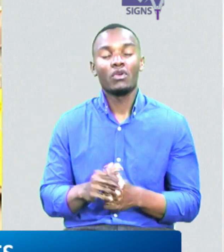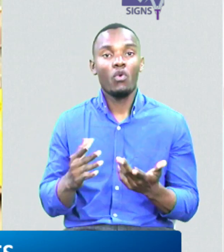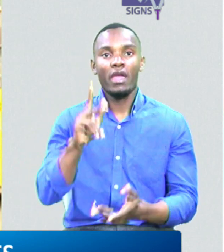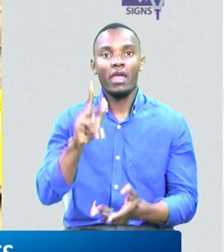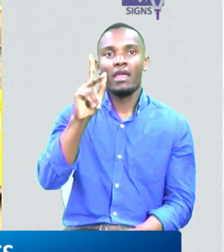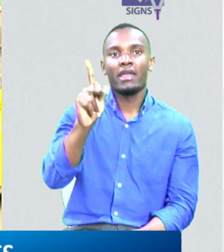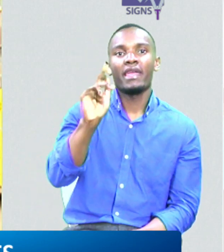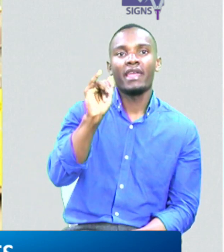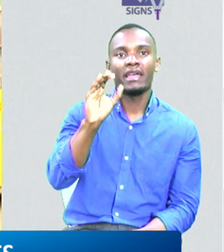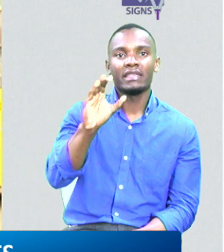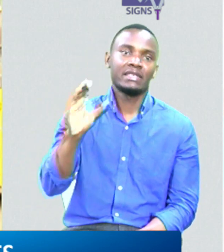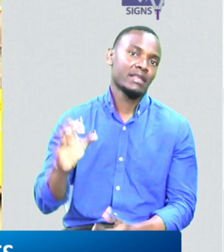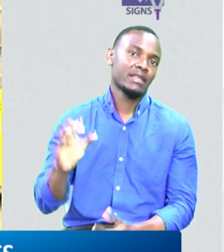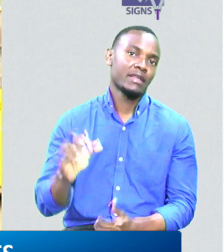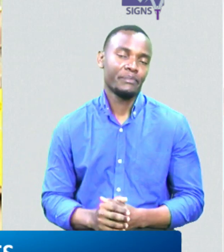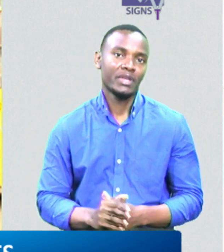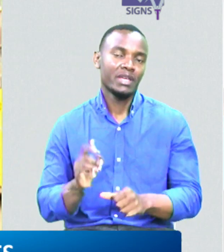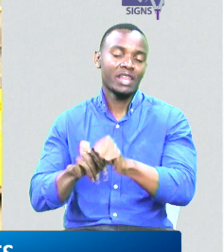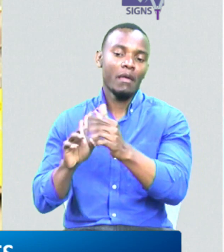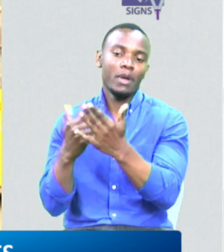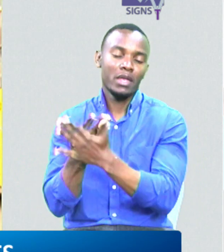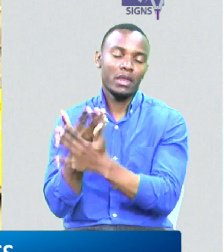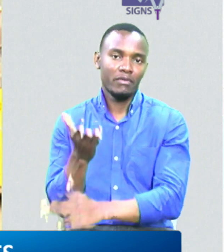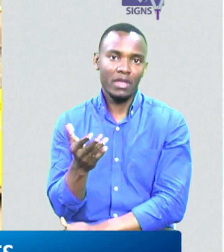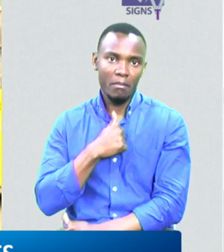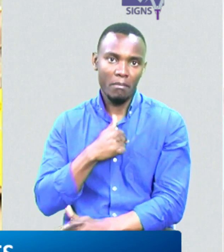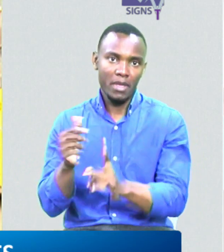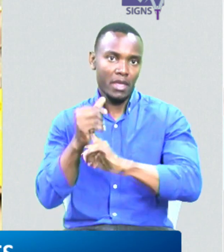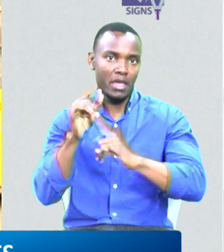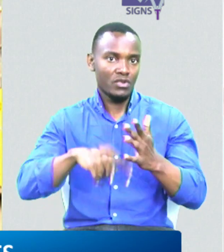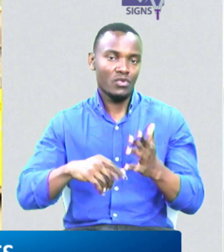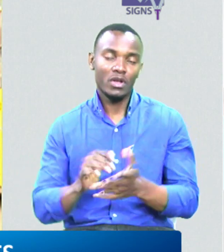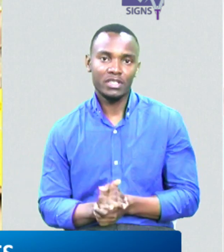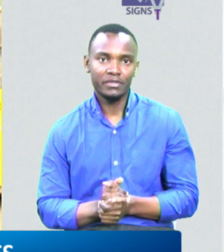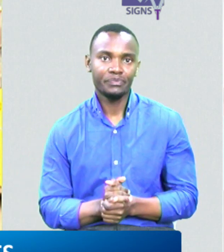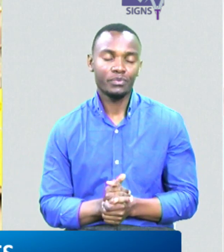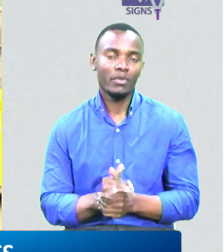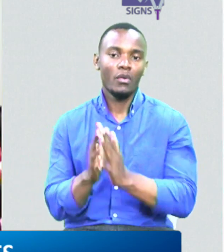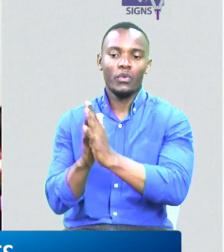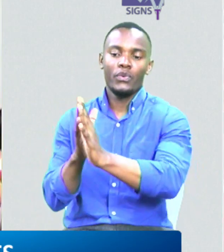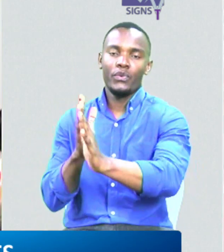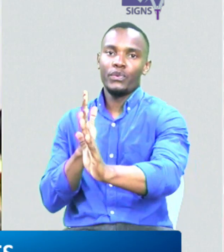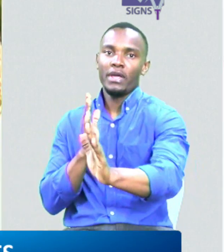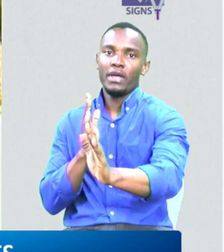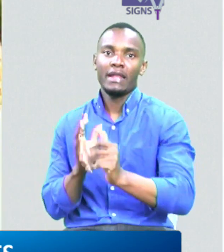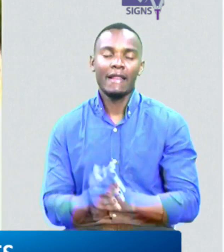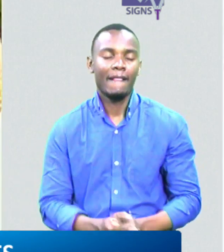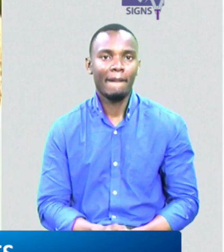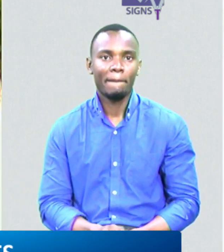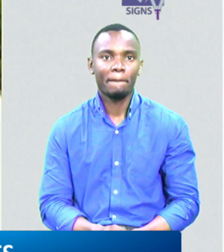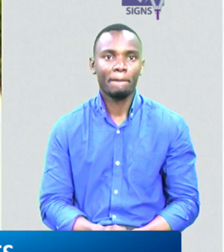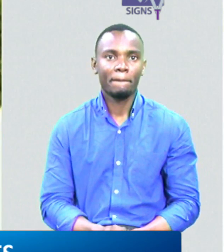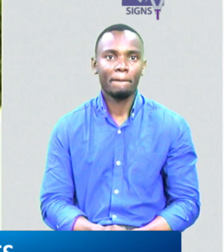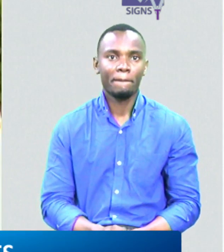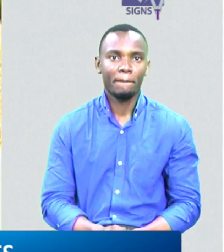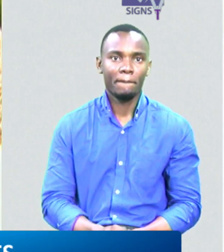Police are now driving away a number of Kenyans who are unwilling to leave. The police drove away a number of Kenyans who